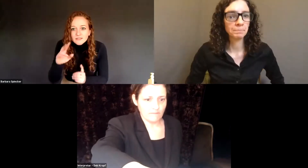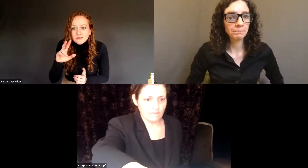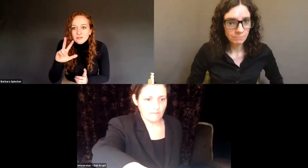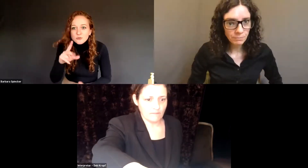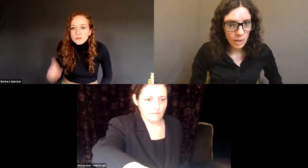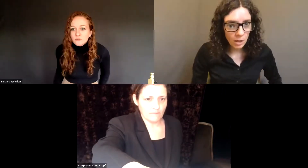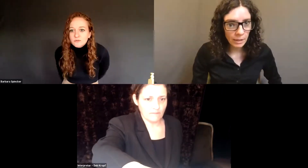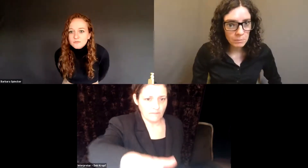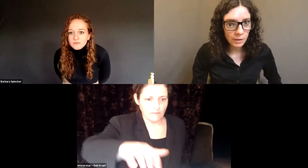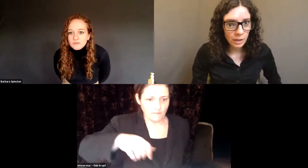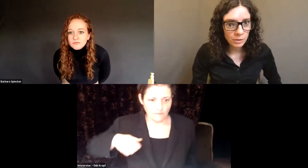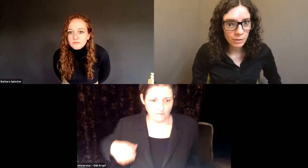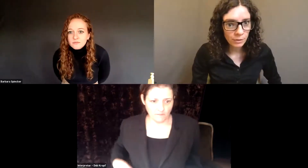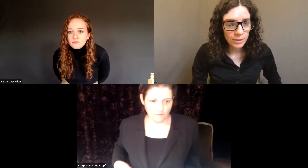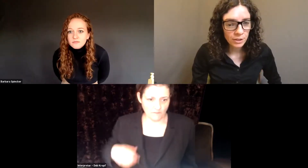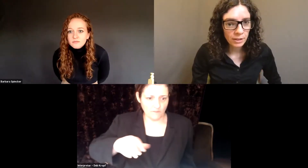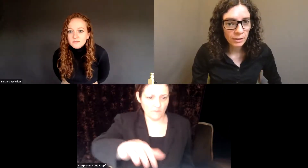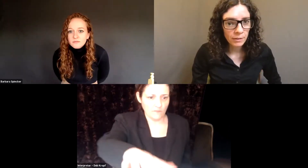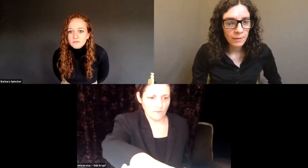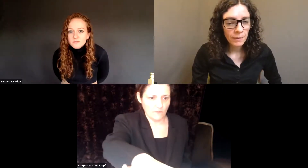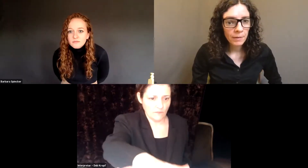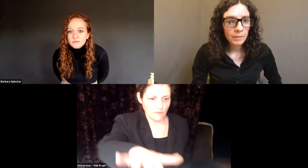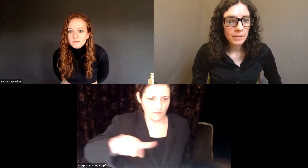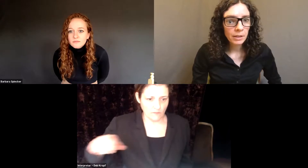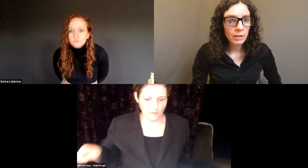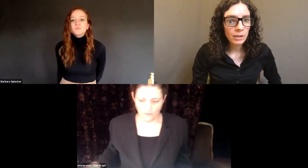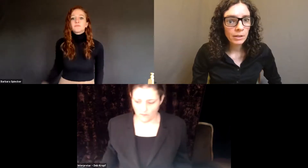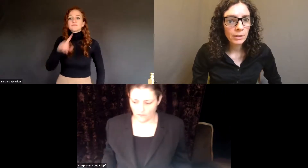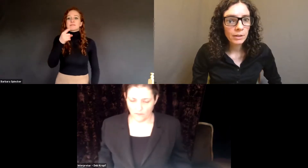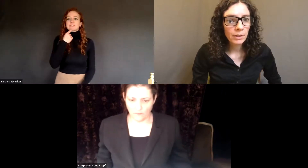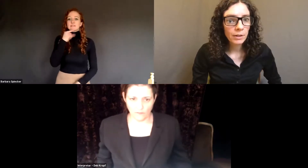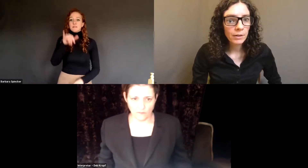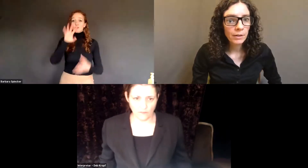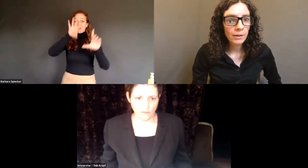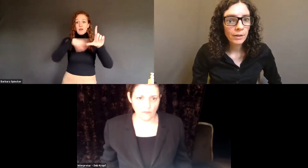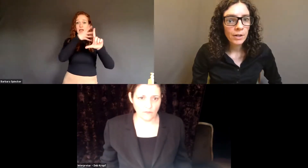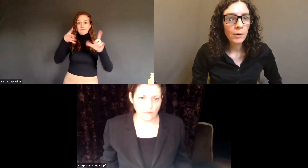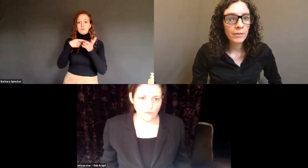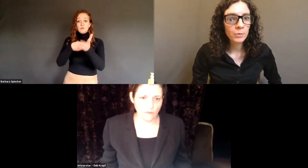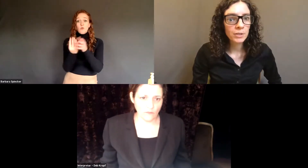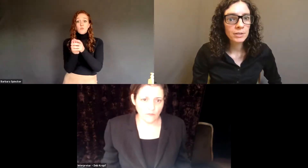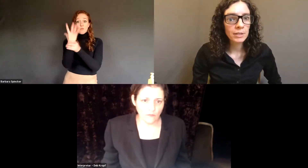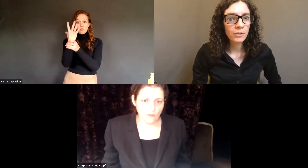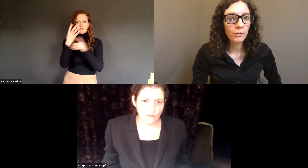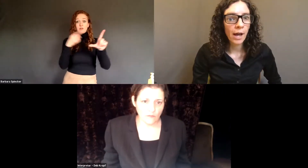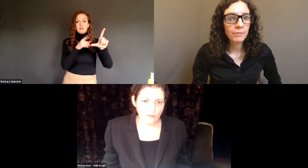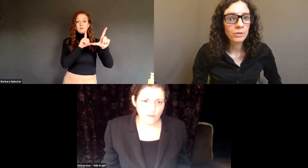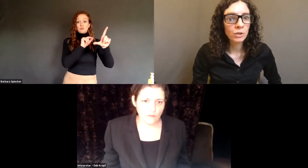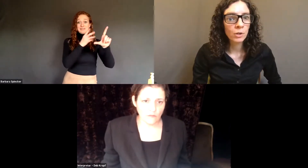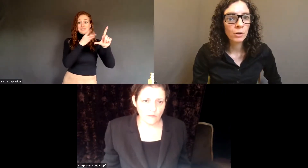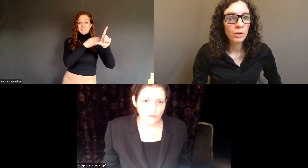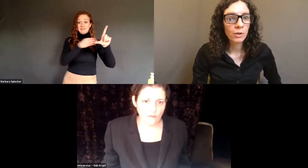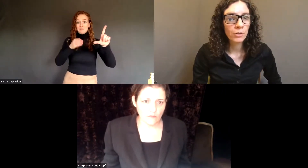stage. Okay, moving on to the third question here. Let me take a look. Okay, this question says that the